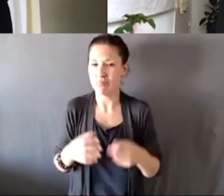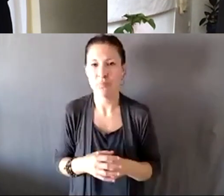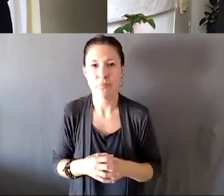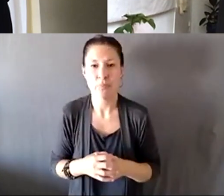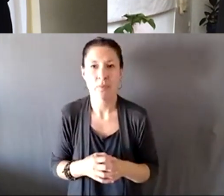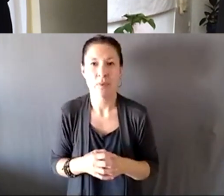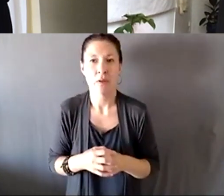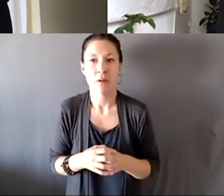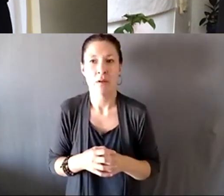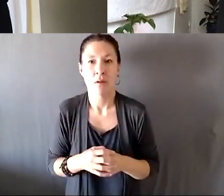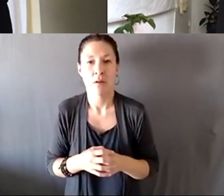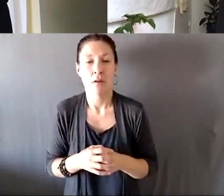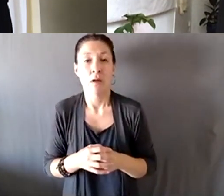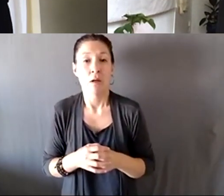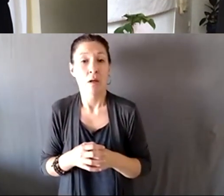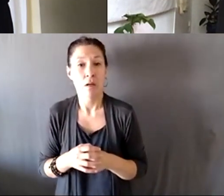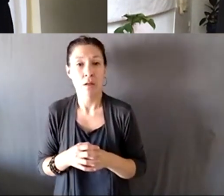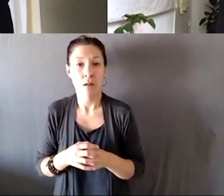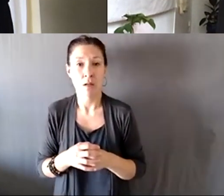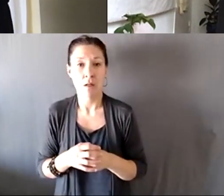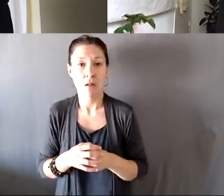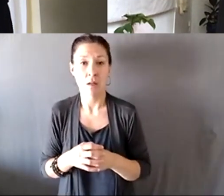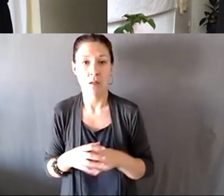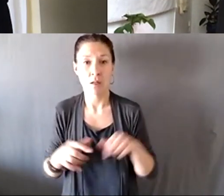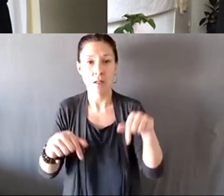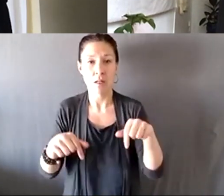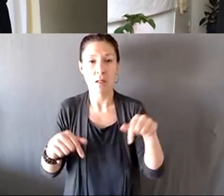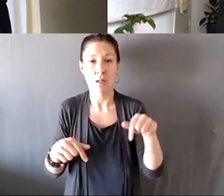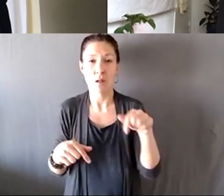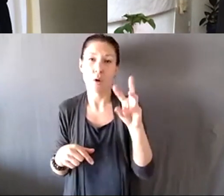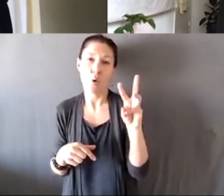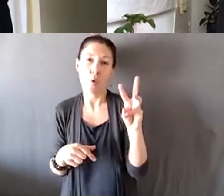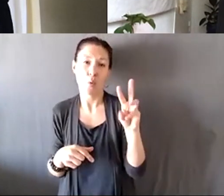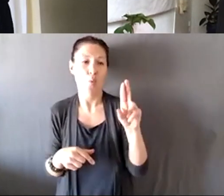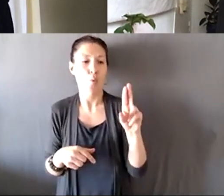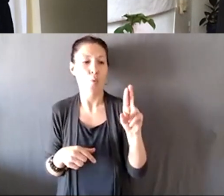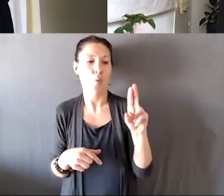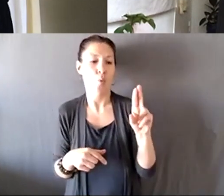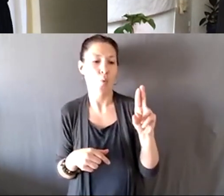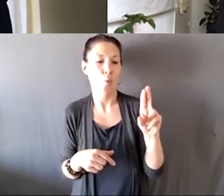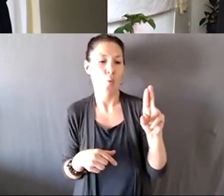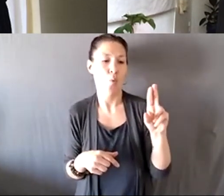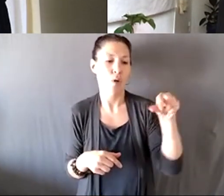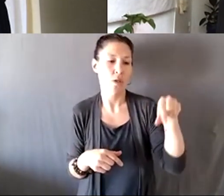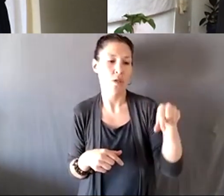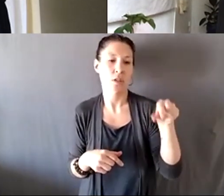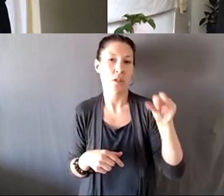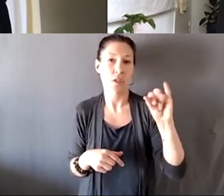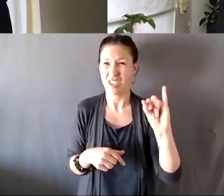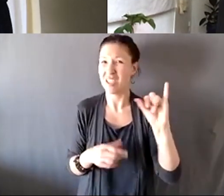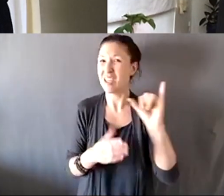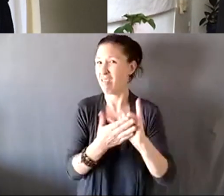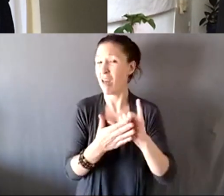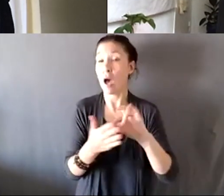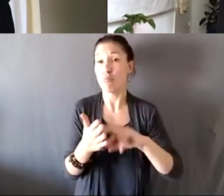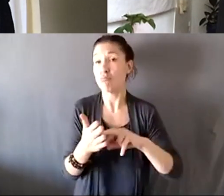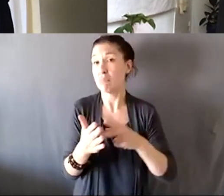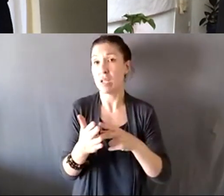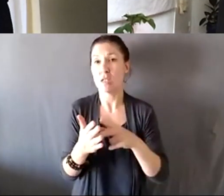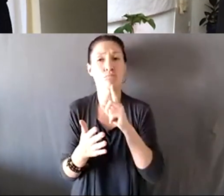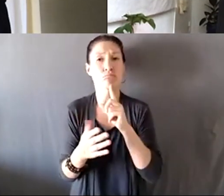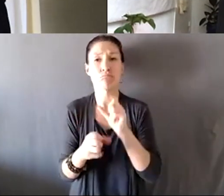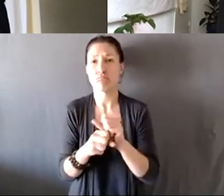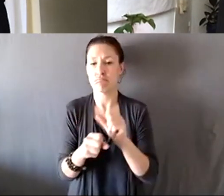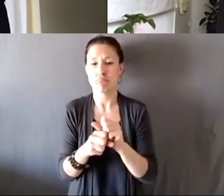But its real name is Wu-Ji, Supreme Nothing. And here we return to the state of